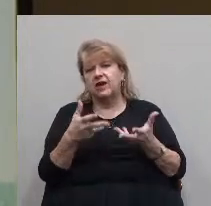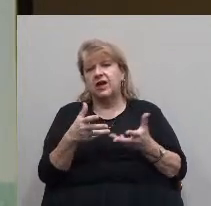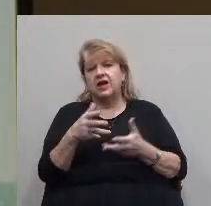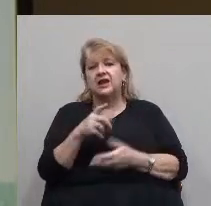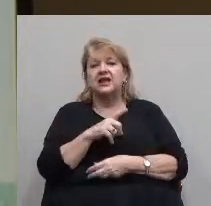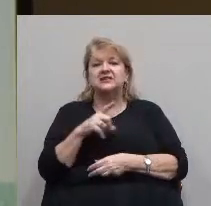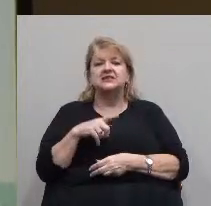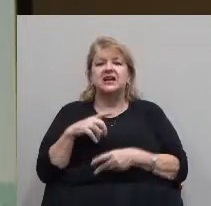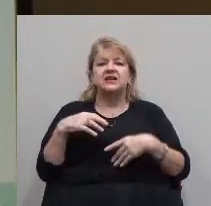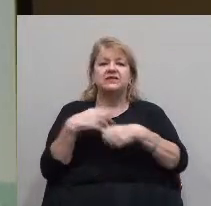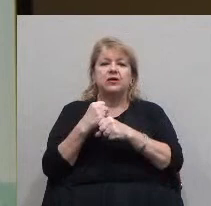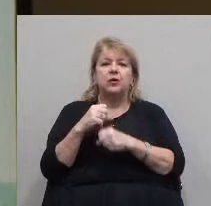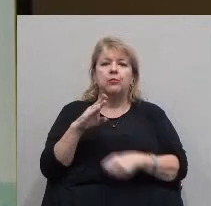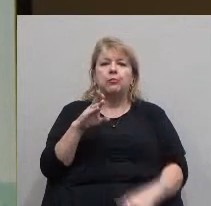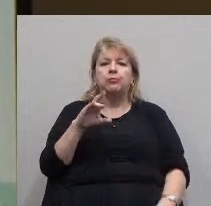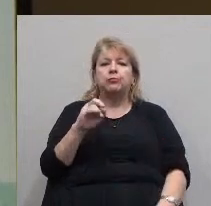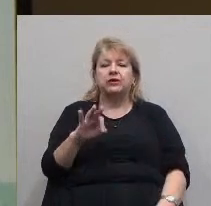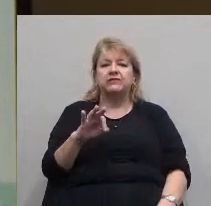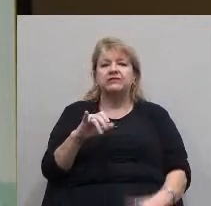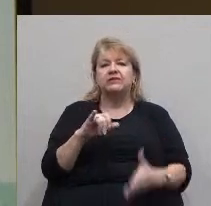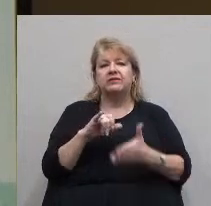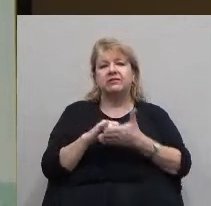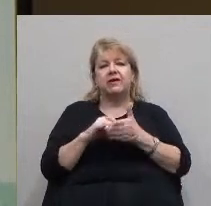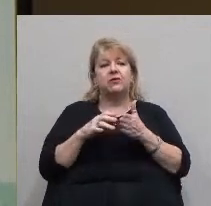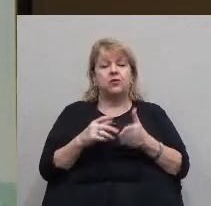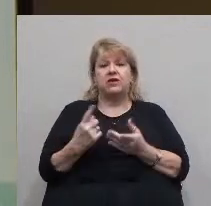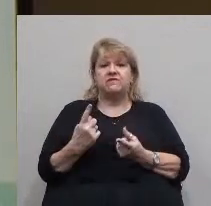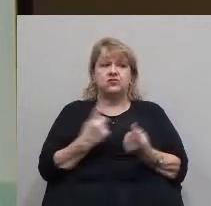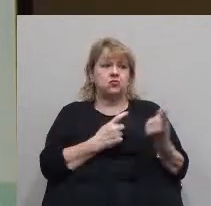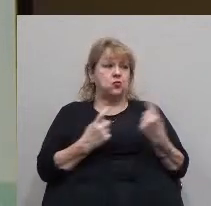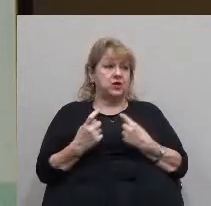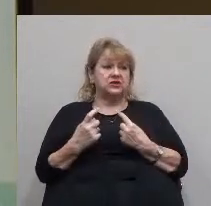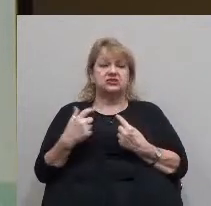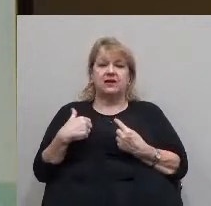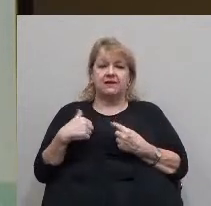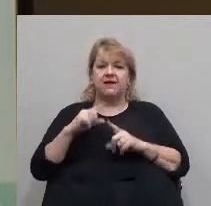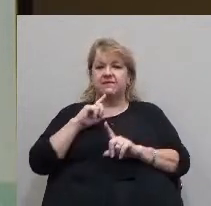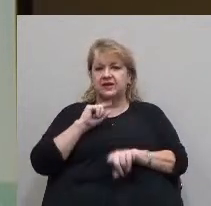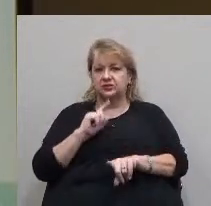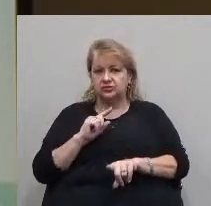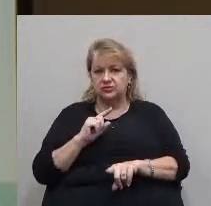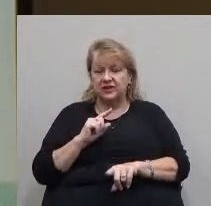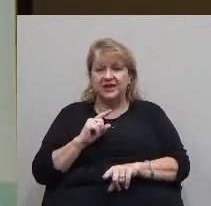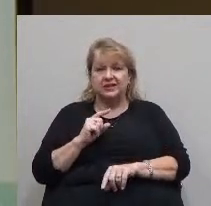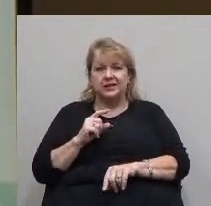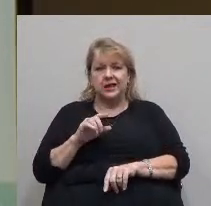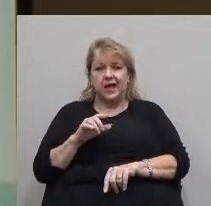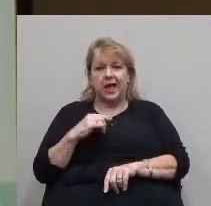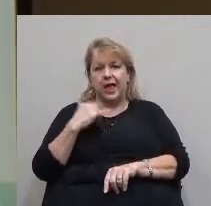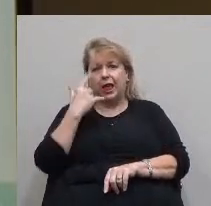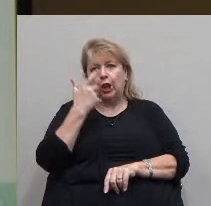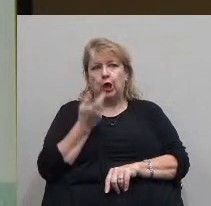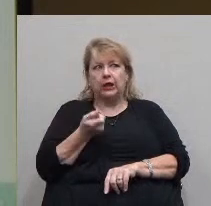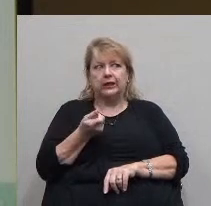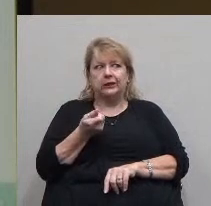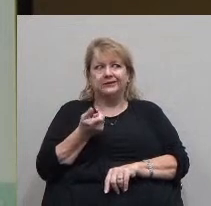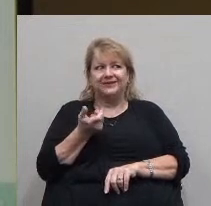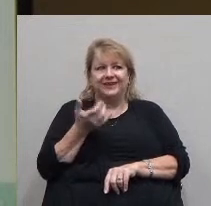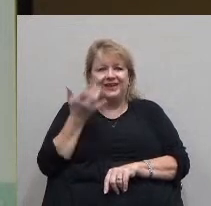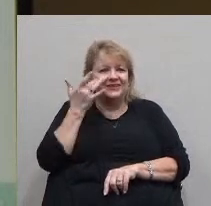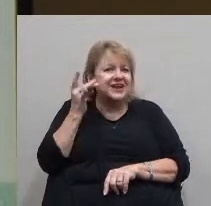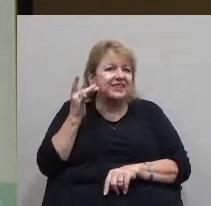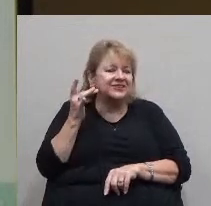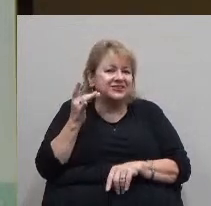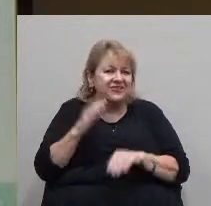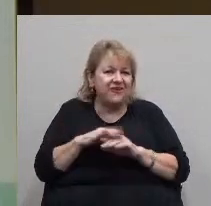legislative briefs. That way I would be able to answer the questions that you asked me today and look somewhat intelligent on these bills as we're still trying to